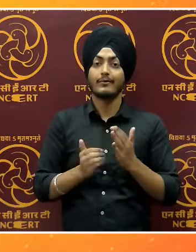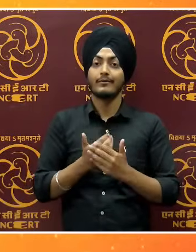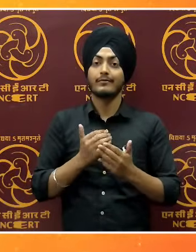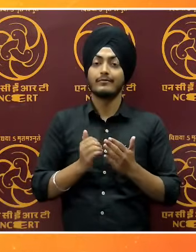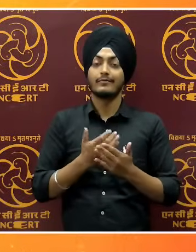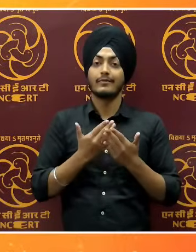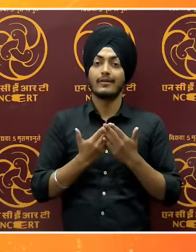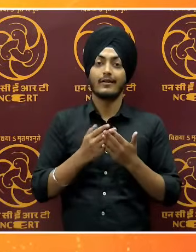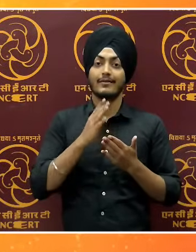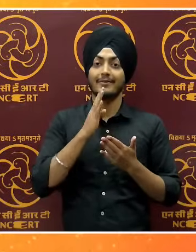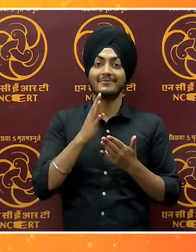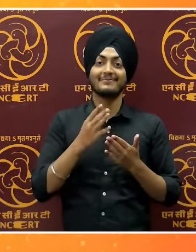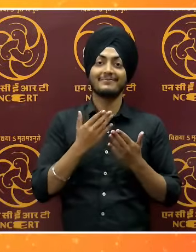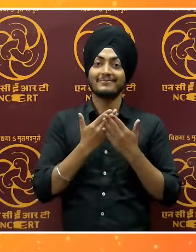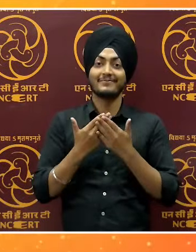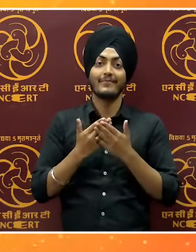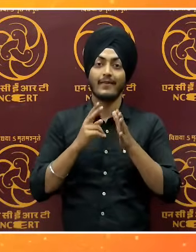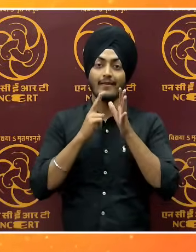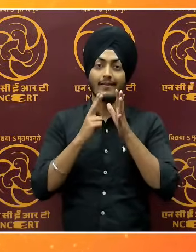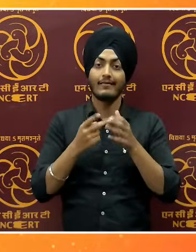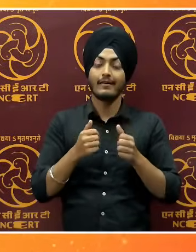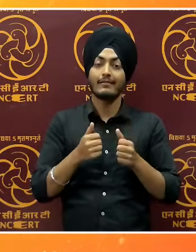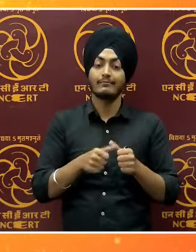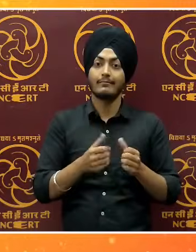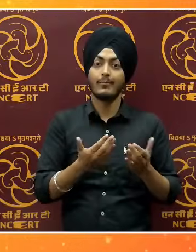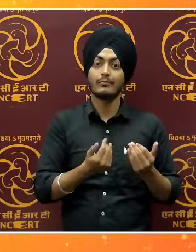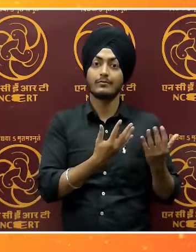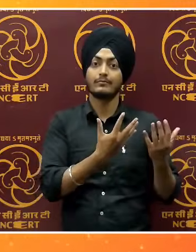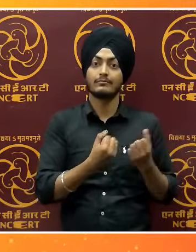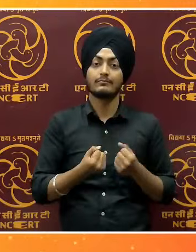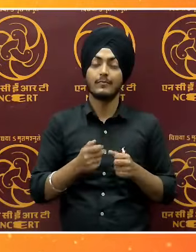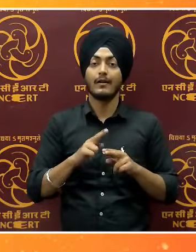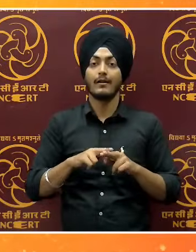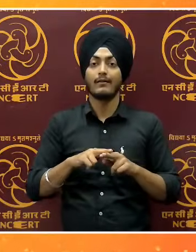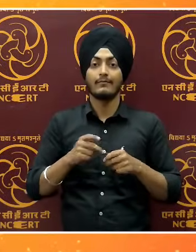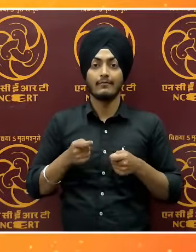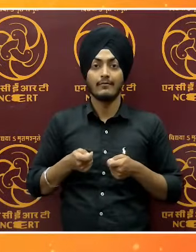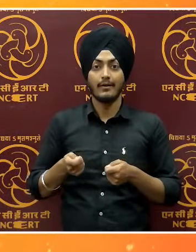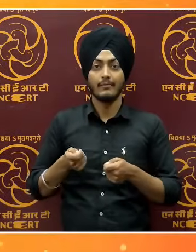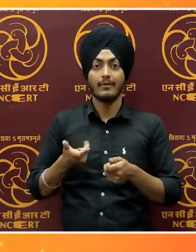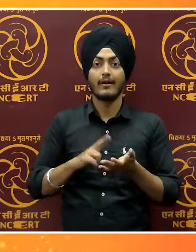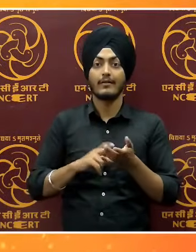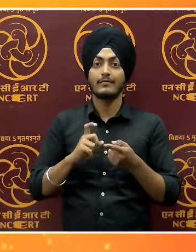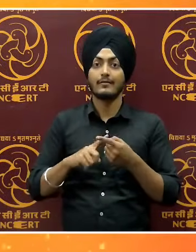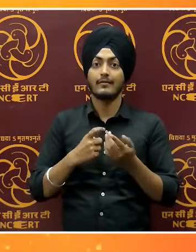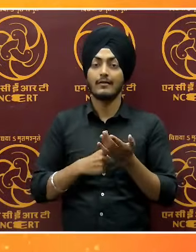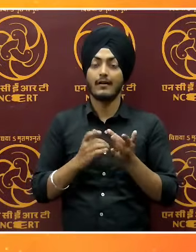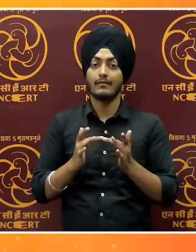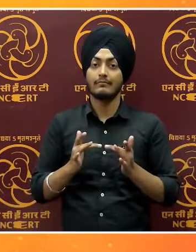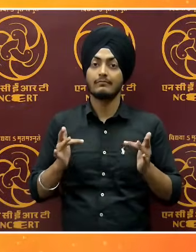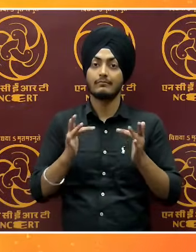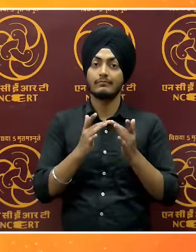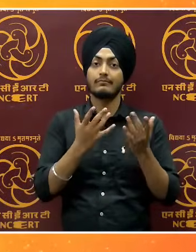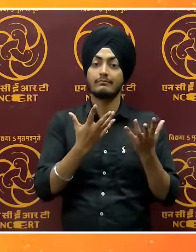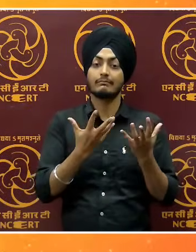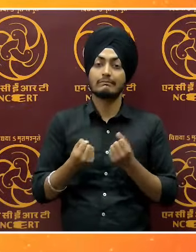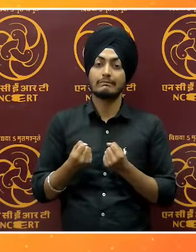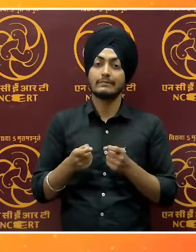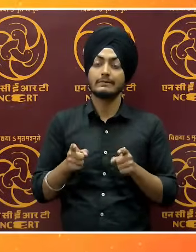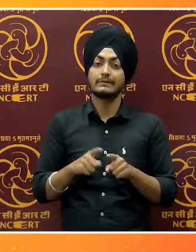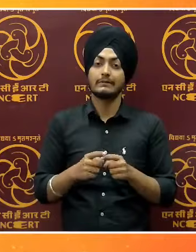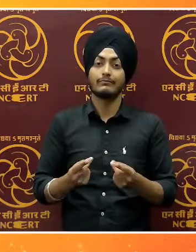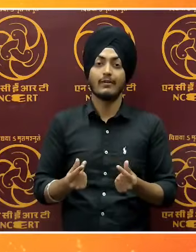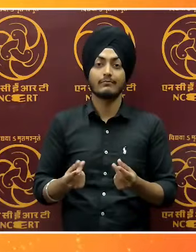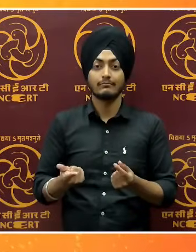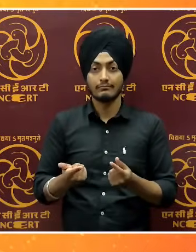for class 4th and 7th are now available on Amazon, Flipkart, and also on our NCERT official website. So please grab it on from